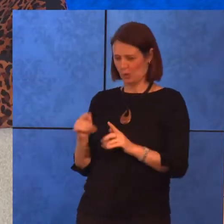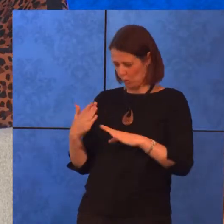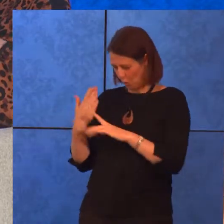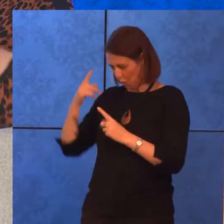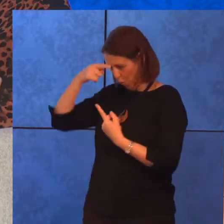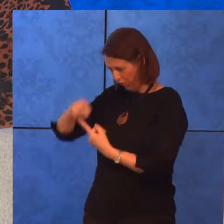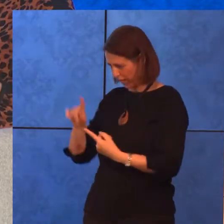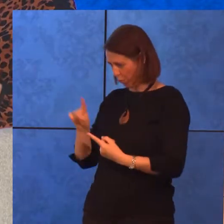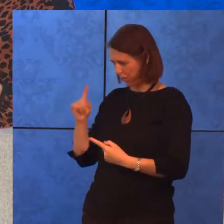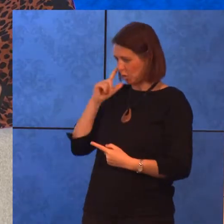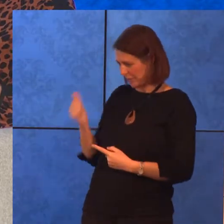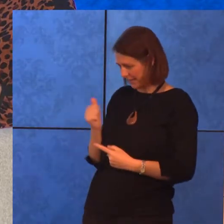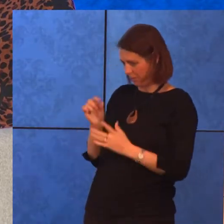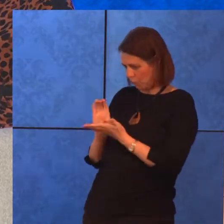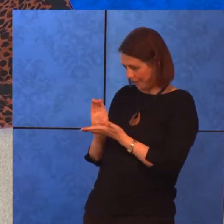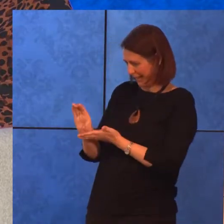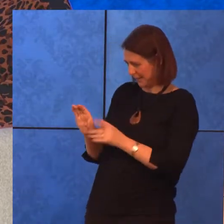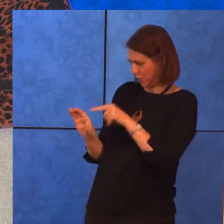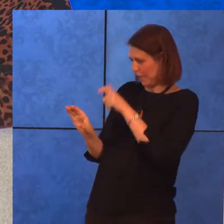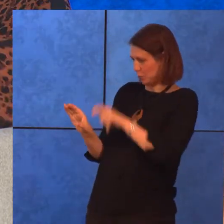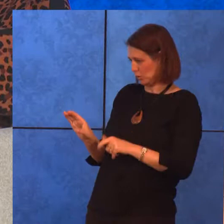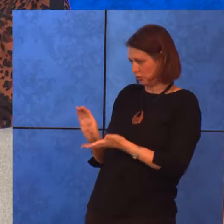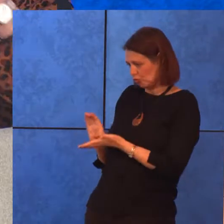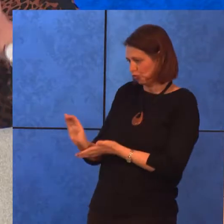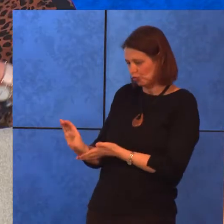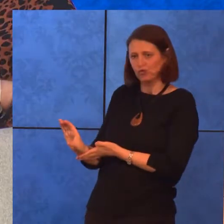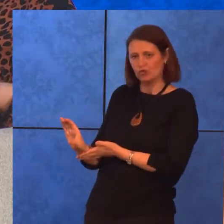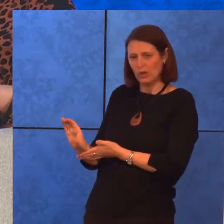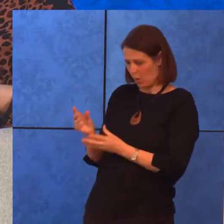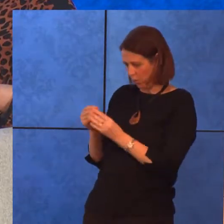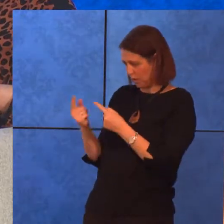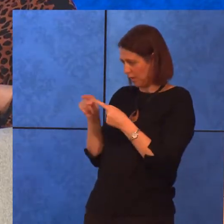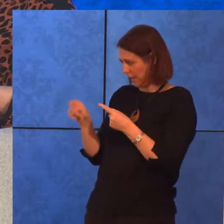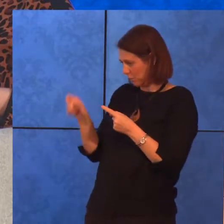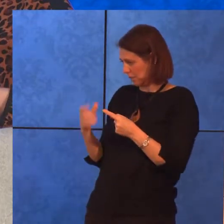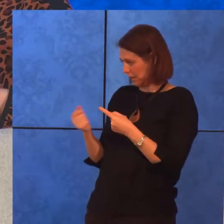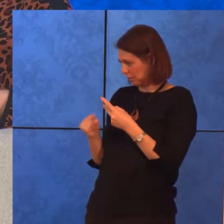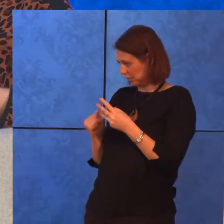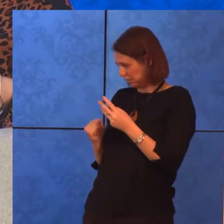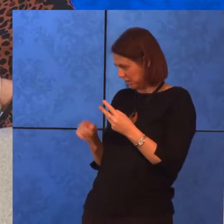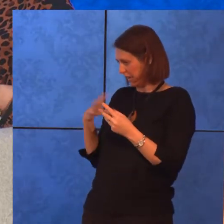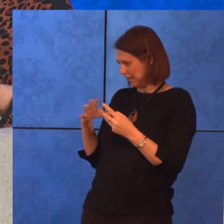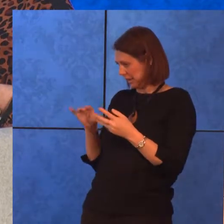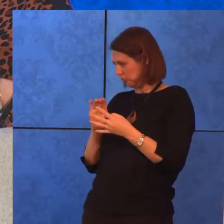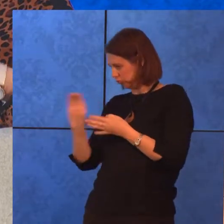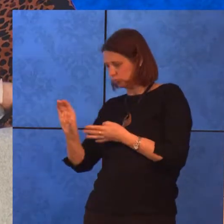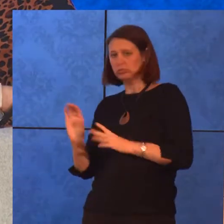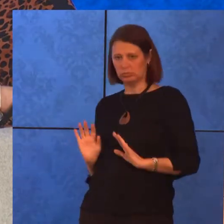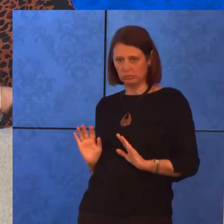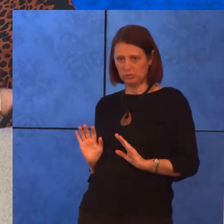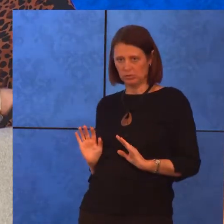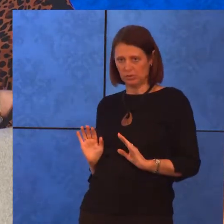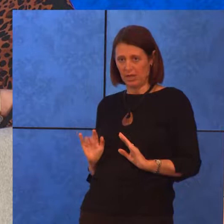what a reasonable package would be for an individual with a particular set of characteristics. And then the idea was to allow